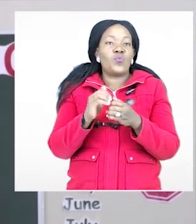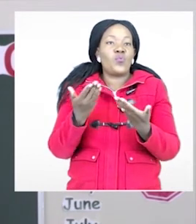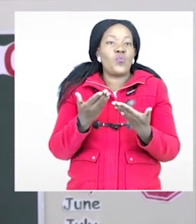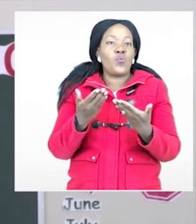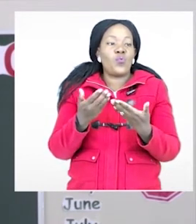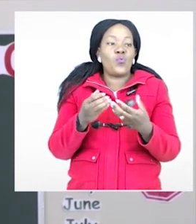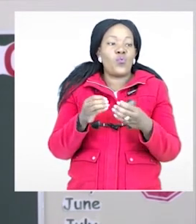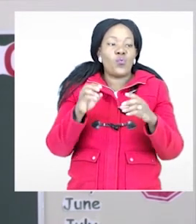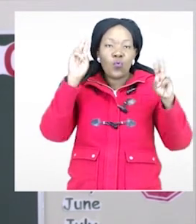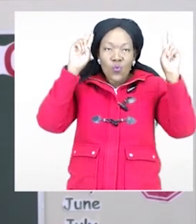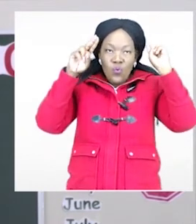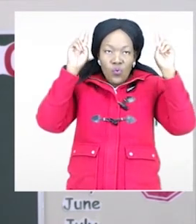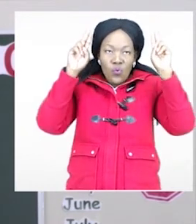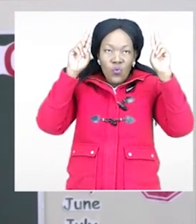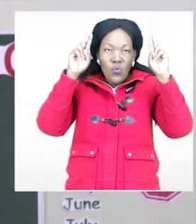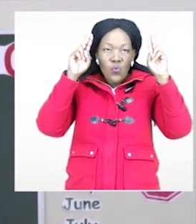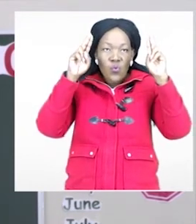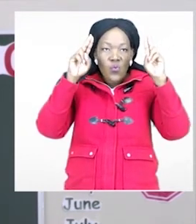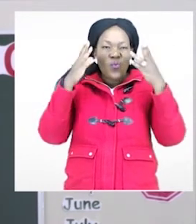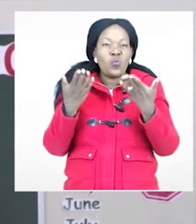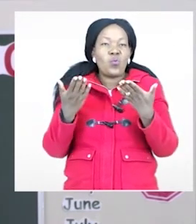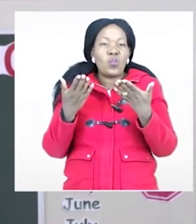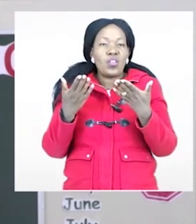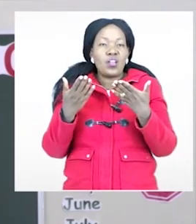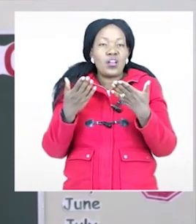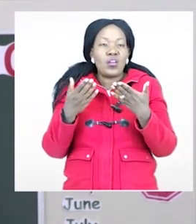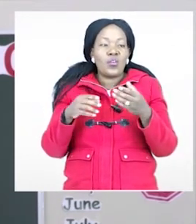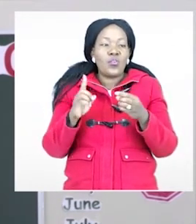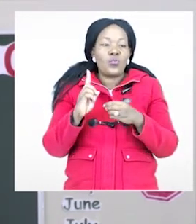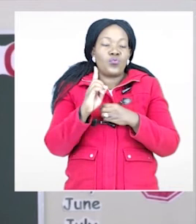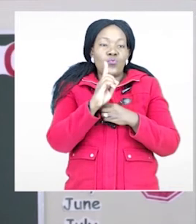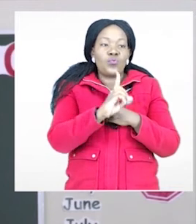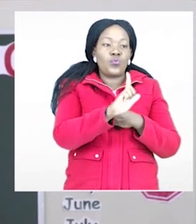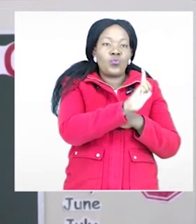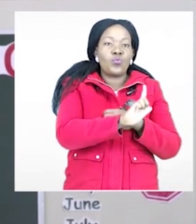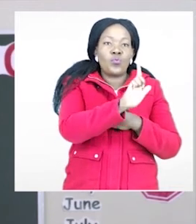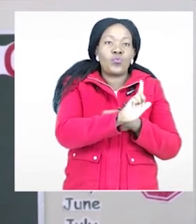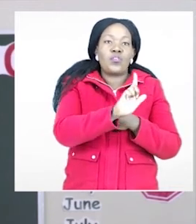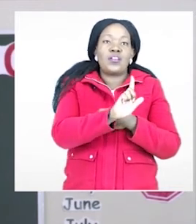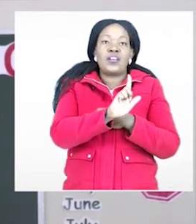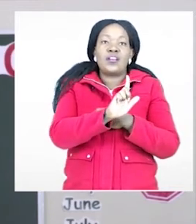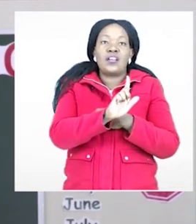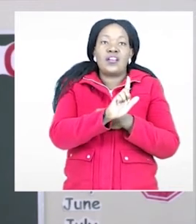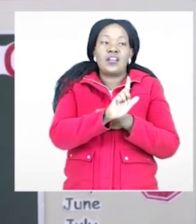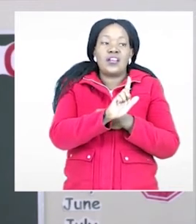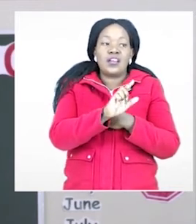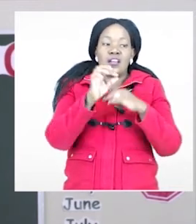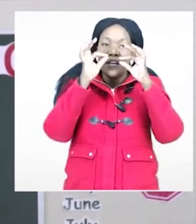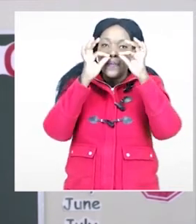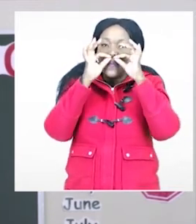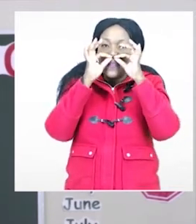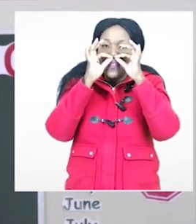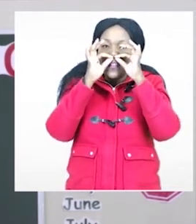they are going that direction. Now the hippo is probably walking in the